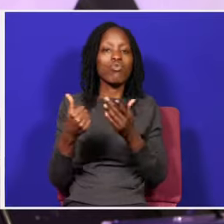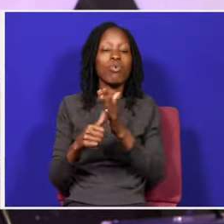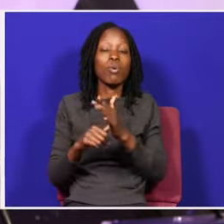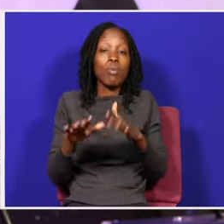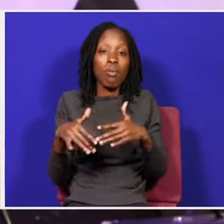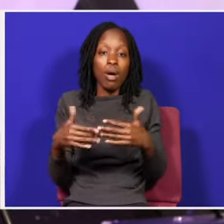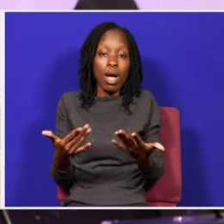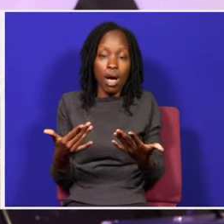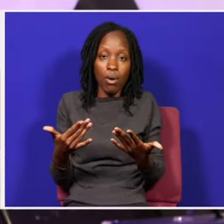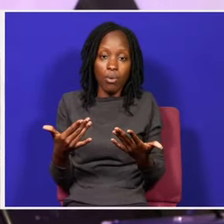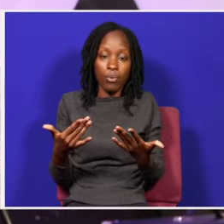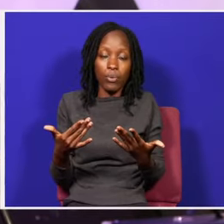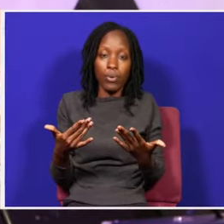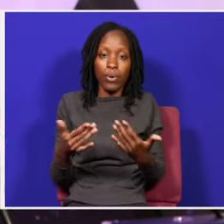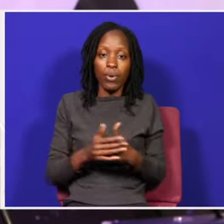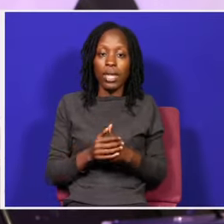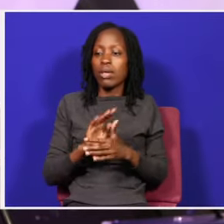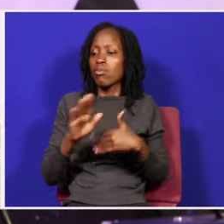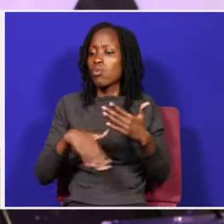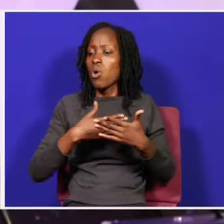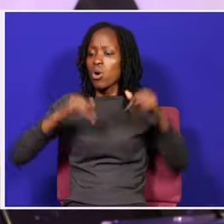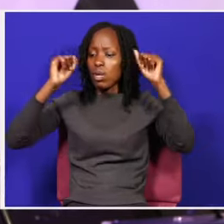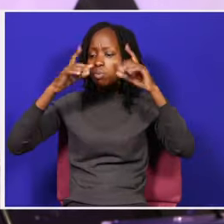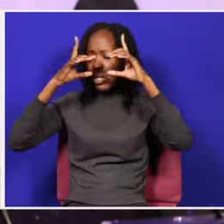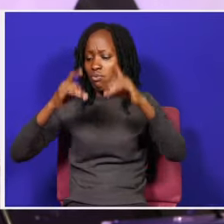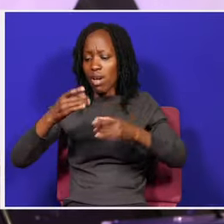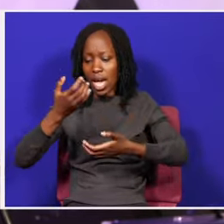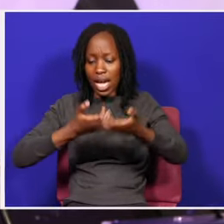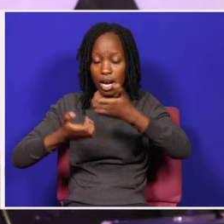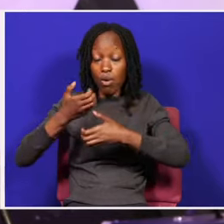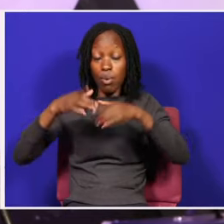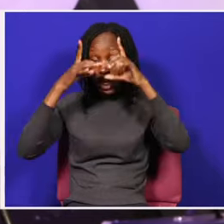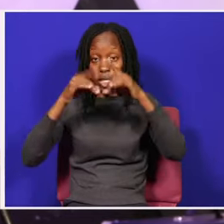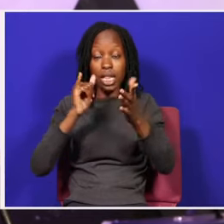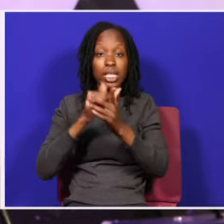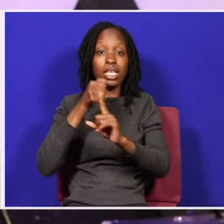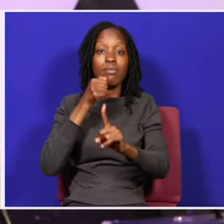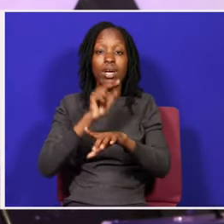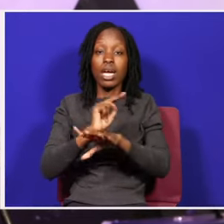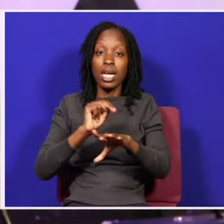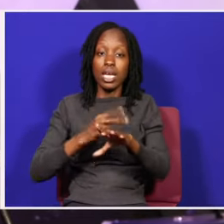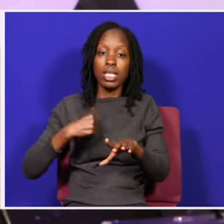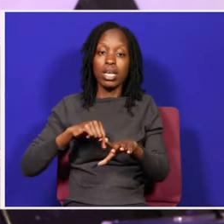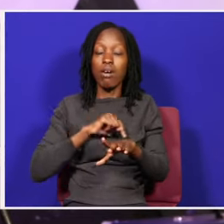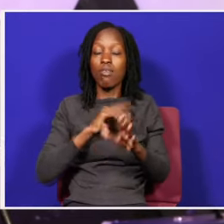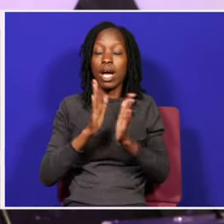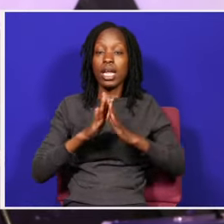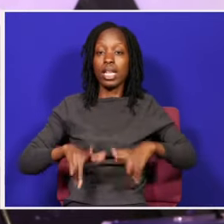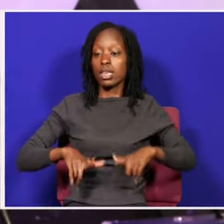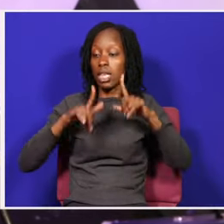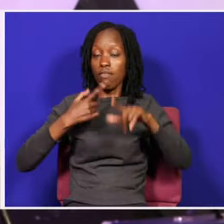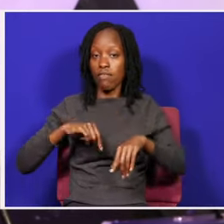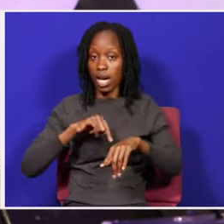of all of these political decisions, economic decisions that have impacted our nation and that have impacted our